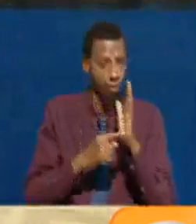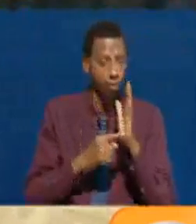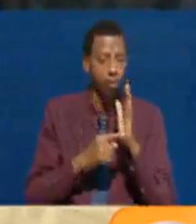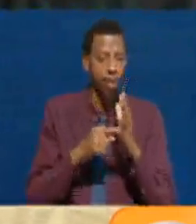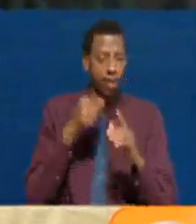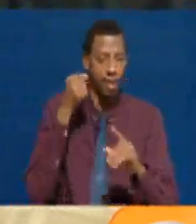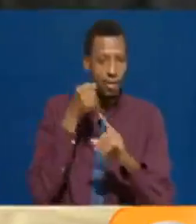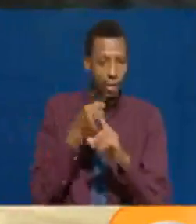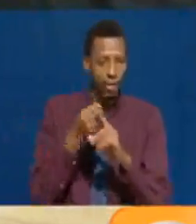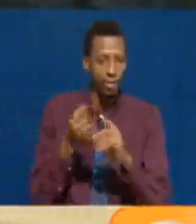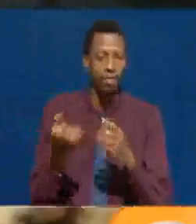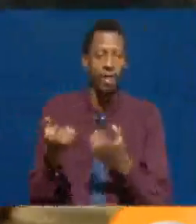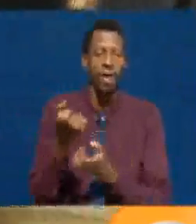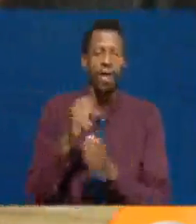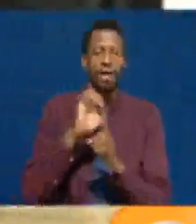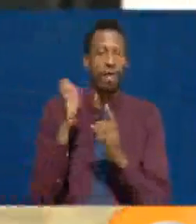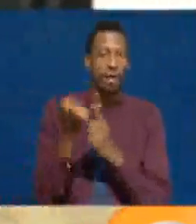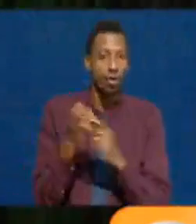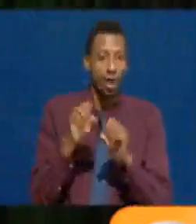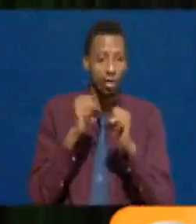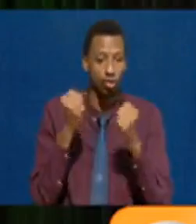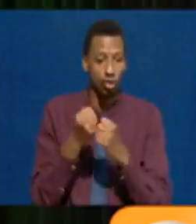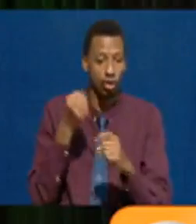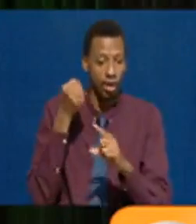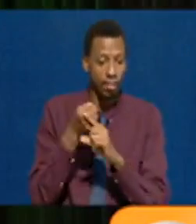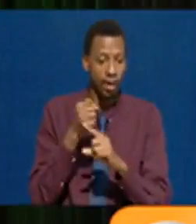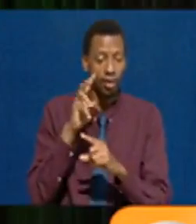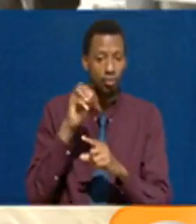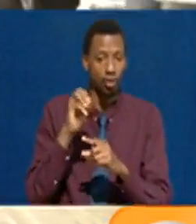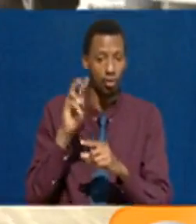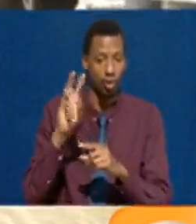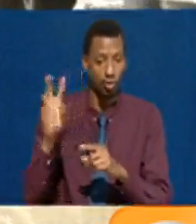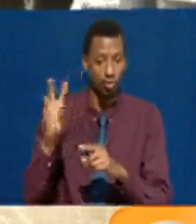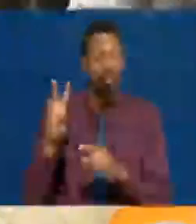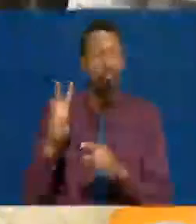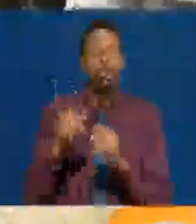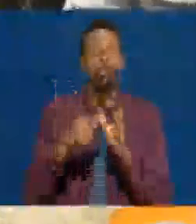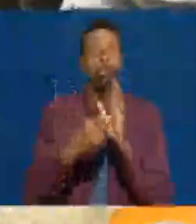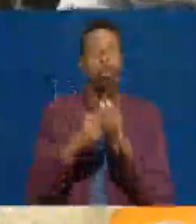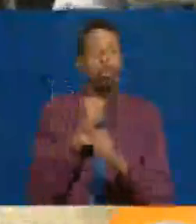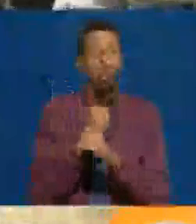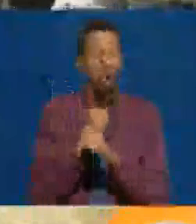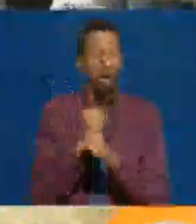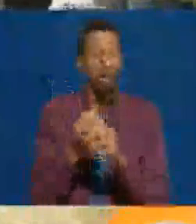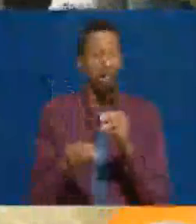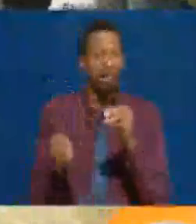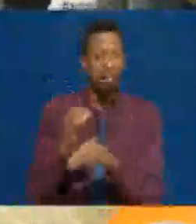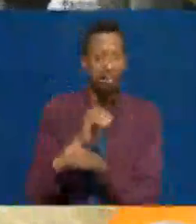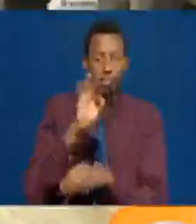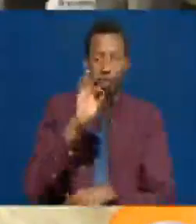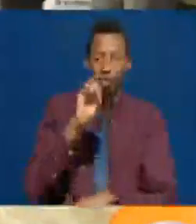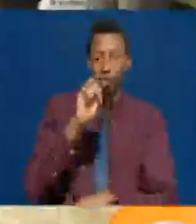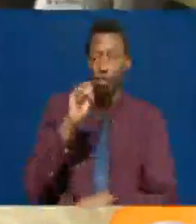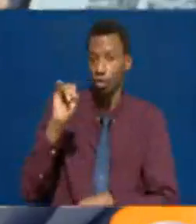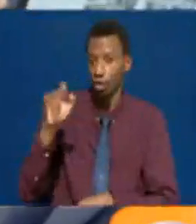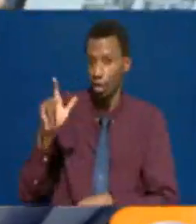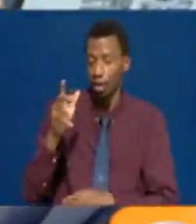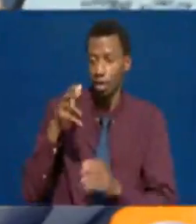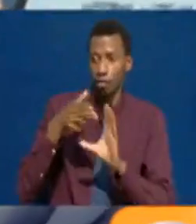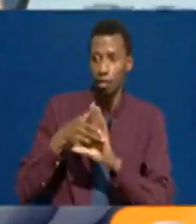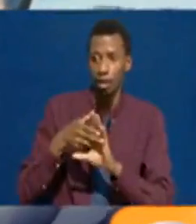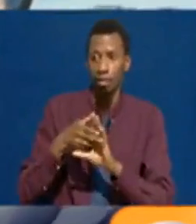and governance practices in 2022, outlines the work done in replacing fossil fuels with the alternative fuels, the use of alternative